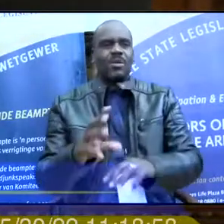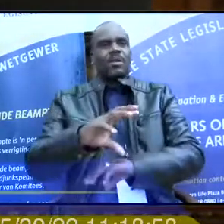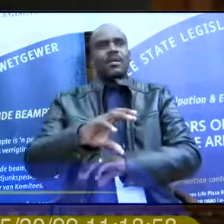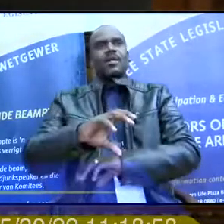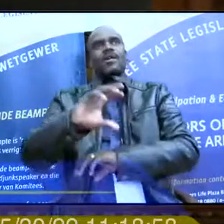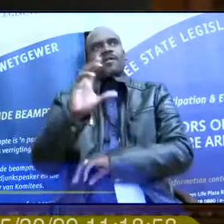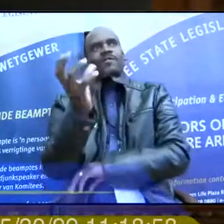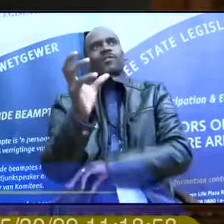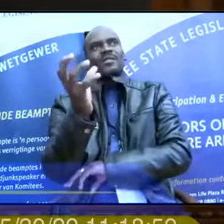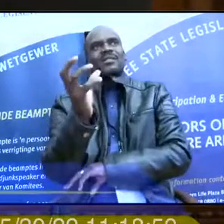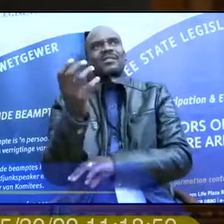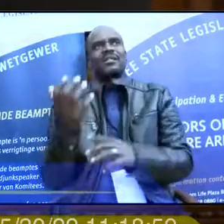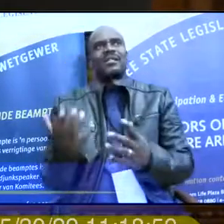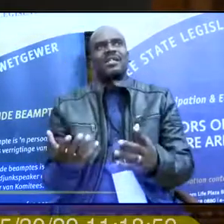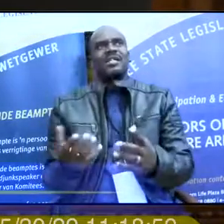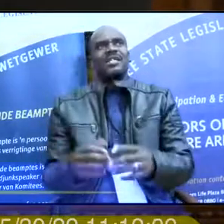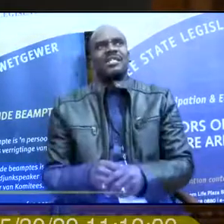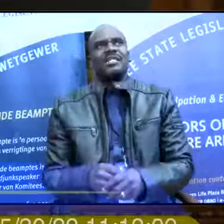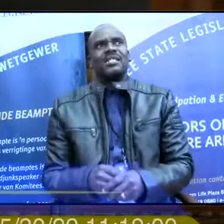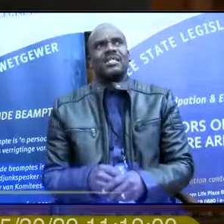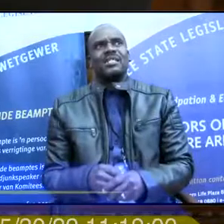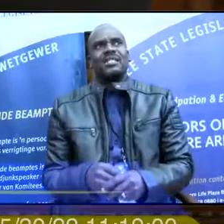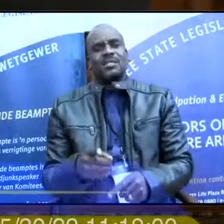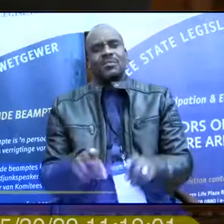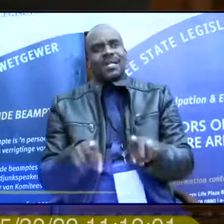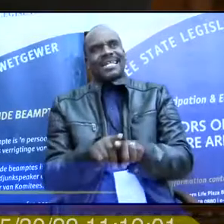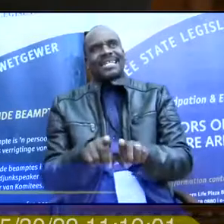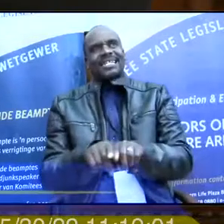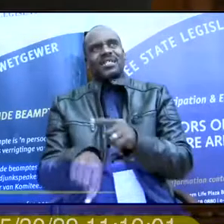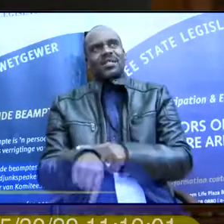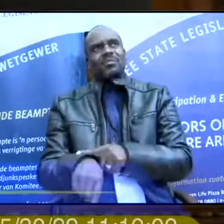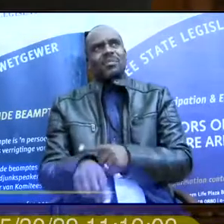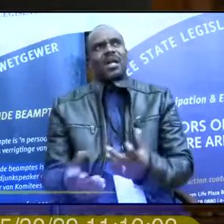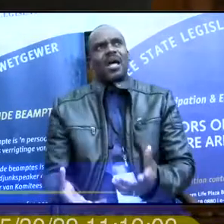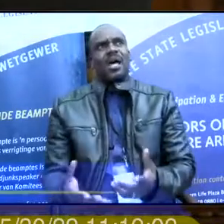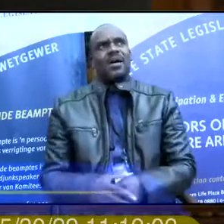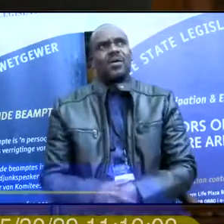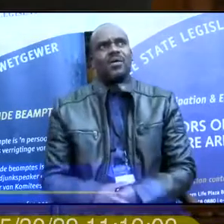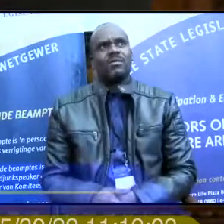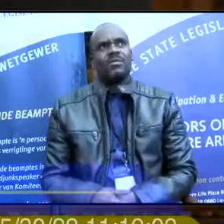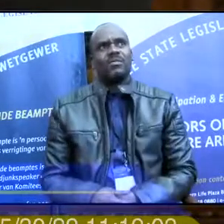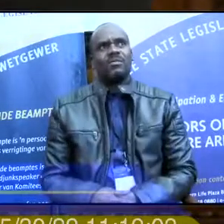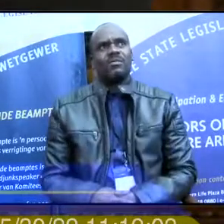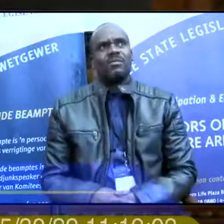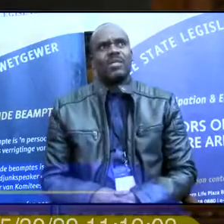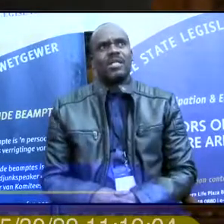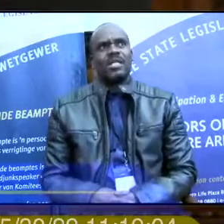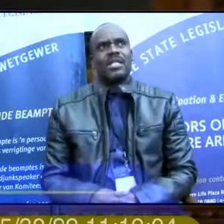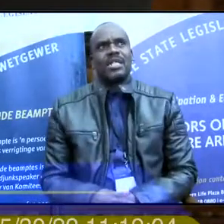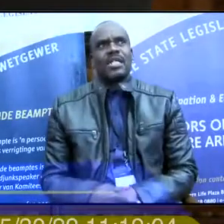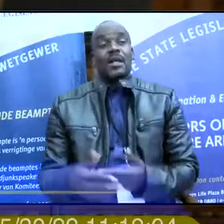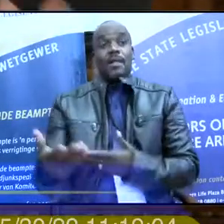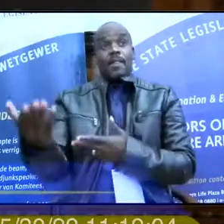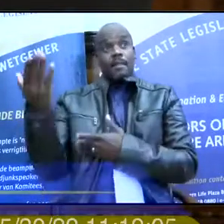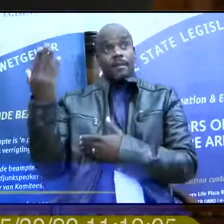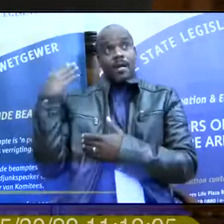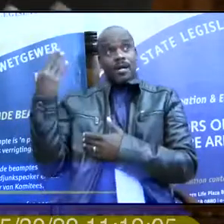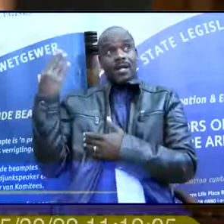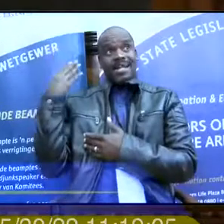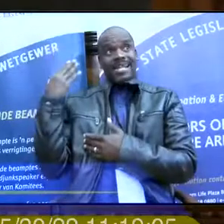lady laputsu i think it was 16 percent and kairi district 7 in the past it was much more